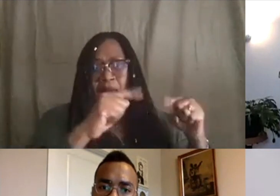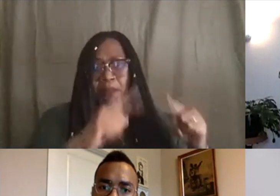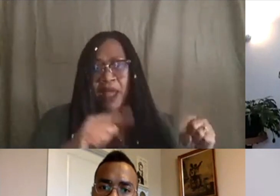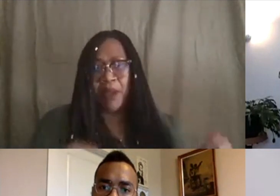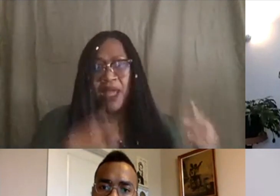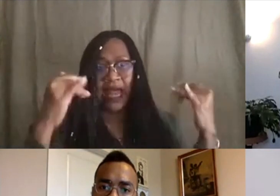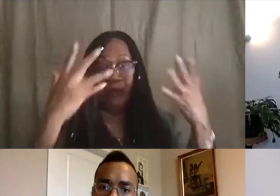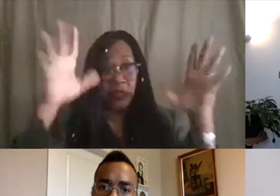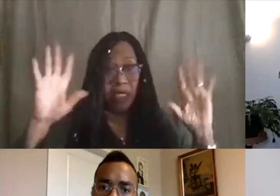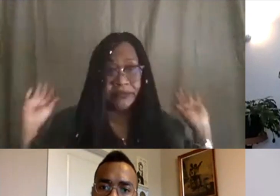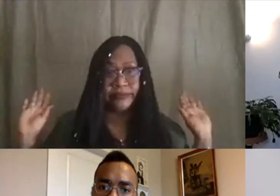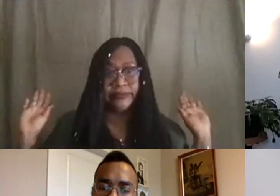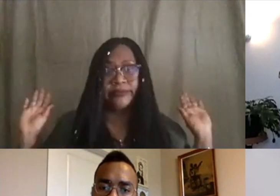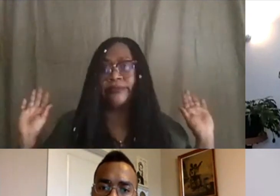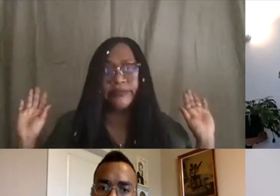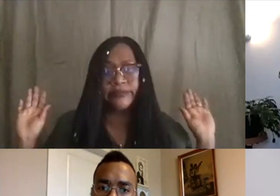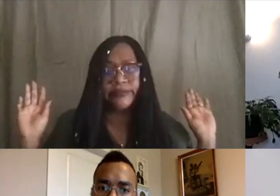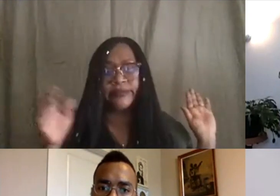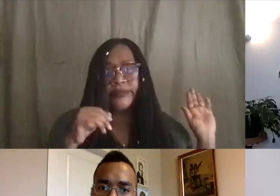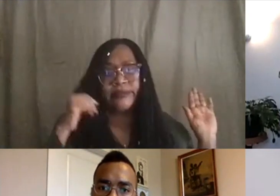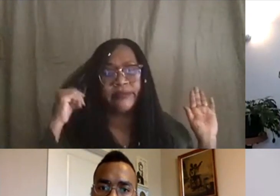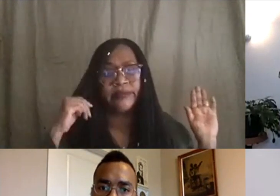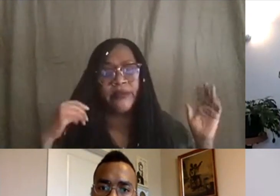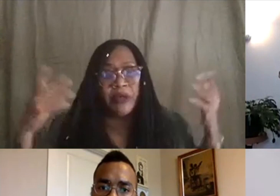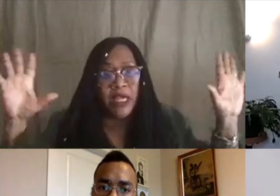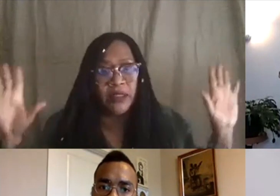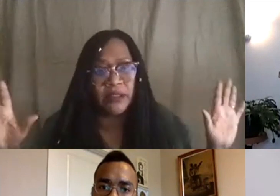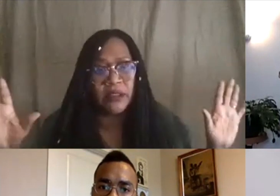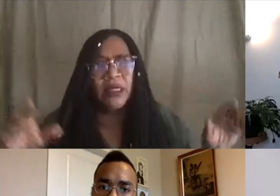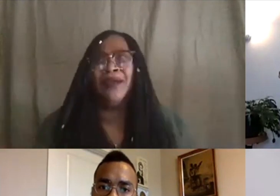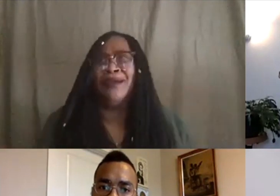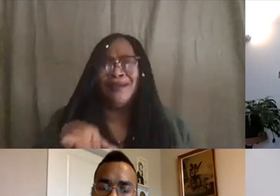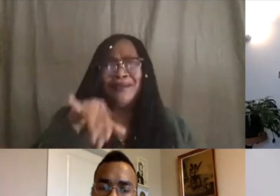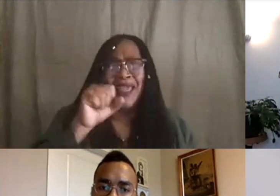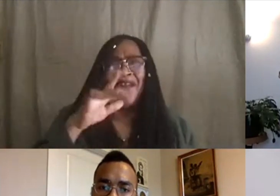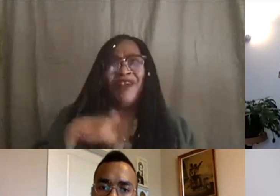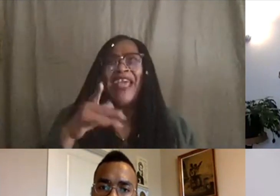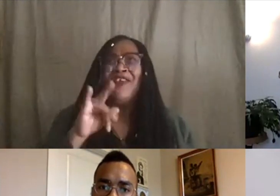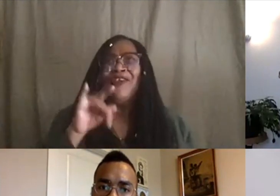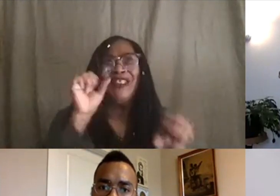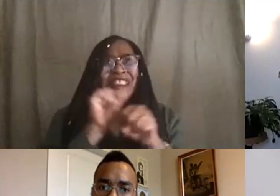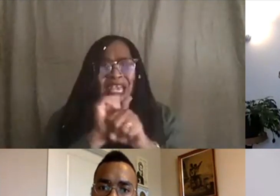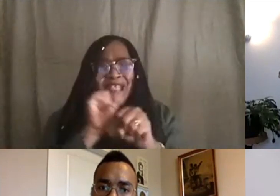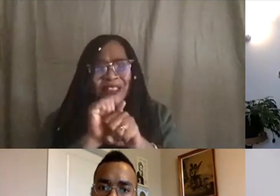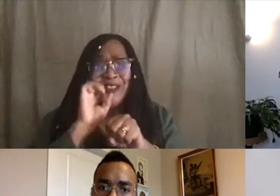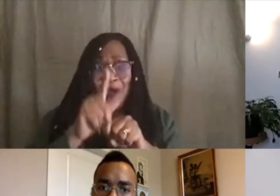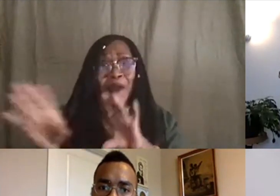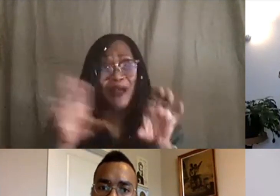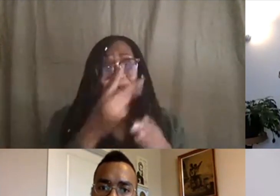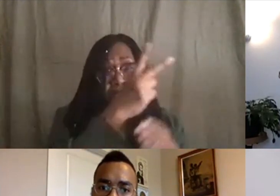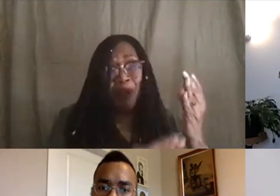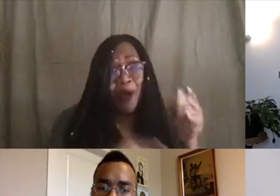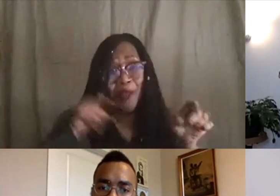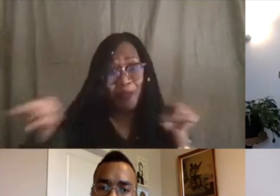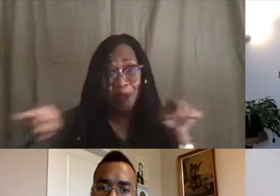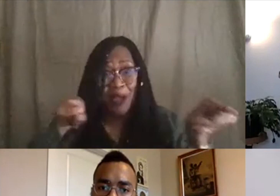done. And yeah, and I feel like there's this exercise of, well, we're doing both sides. We